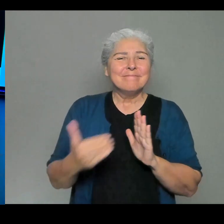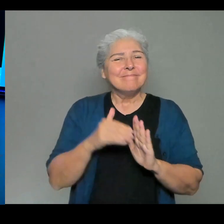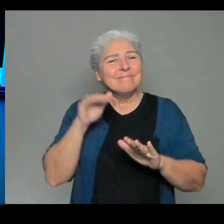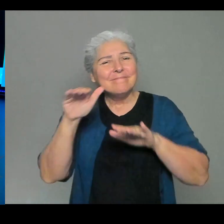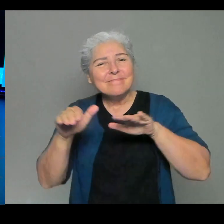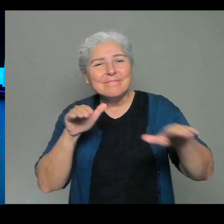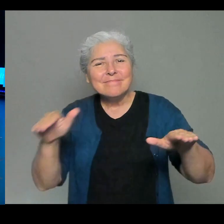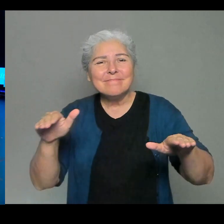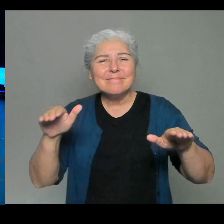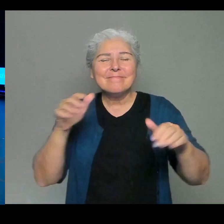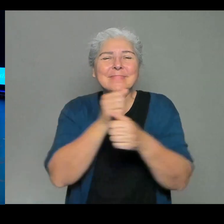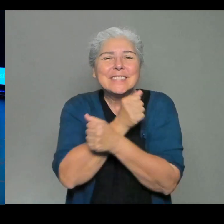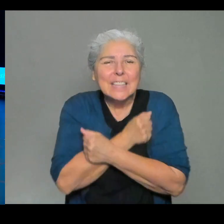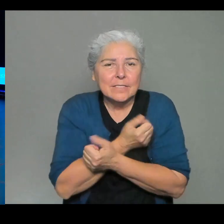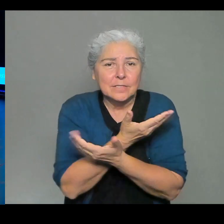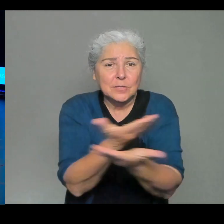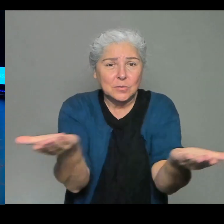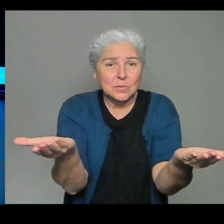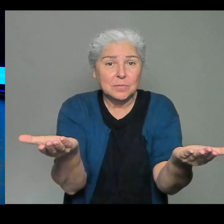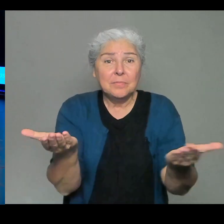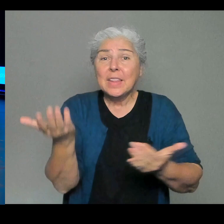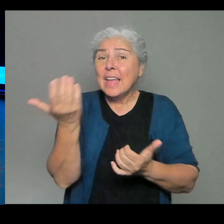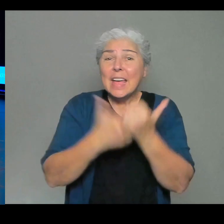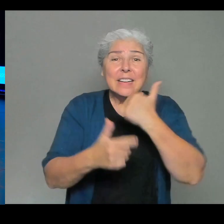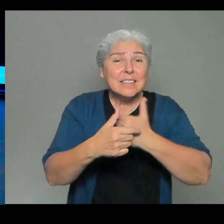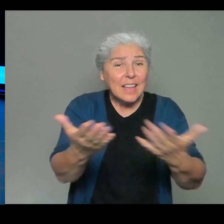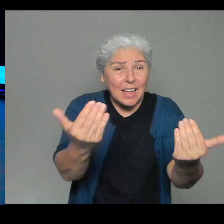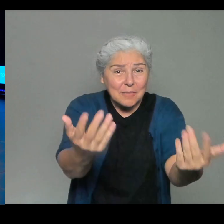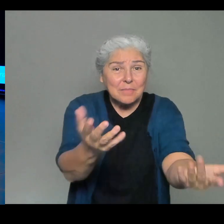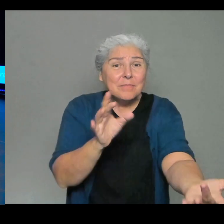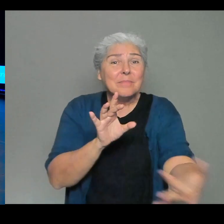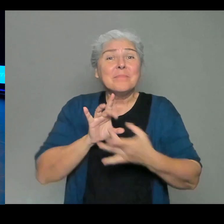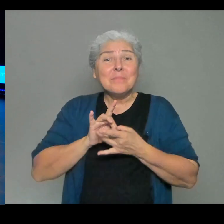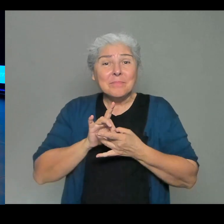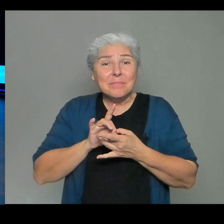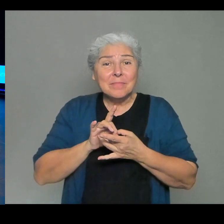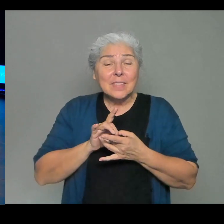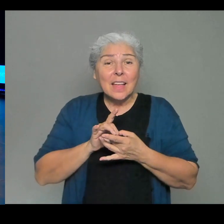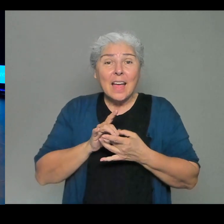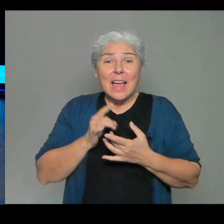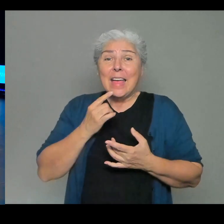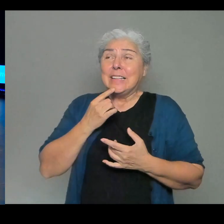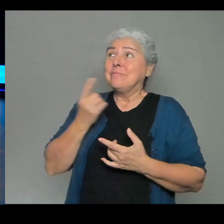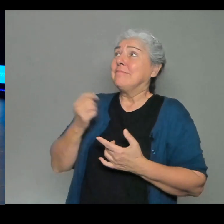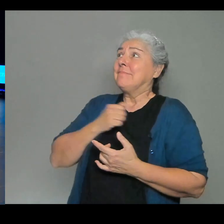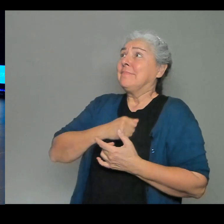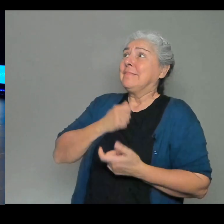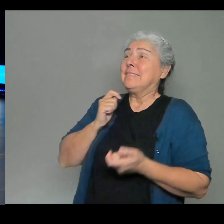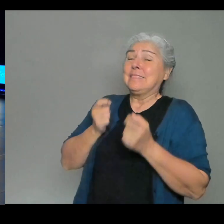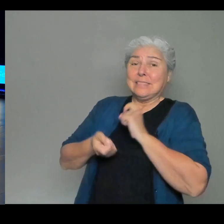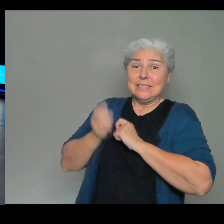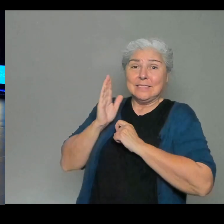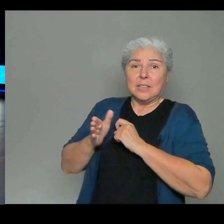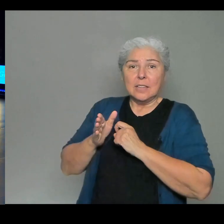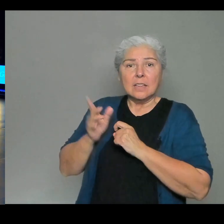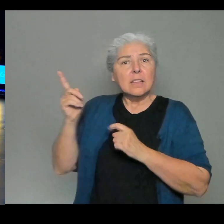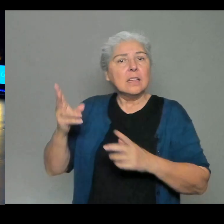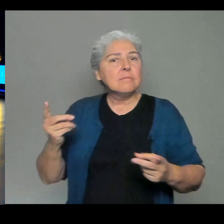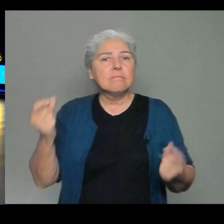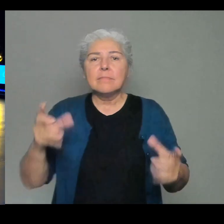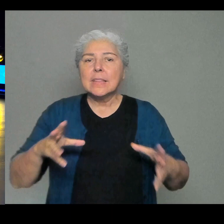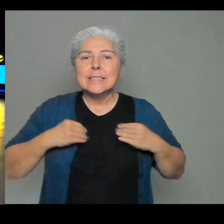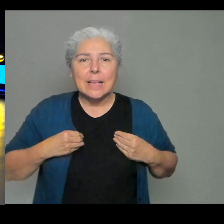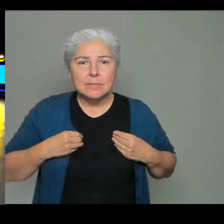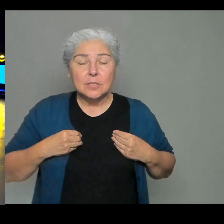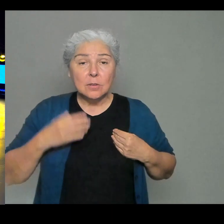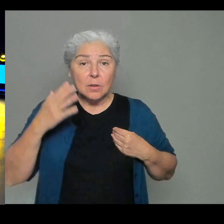and over and over again that he loves you. And that whenever you want to come back and repent, he will accept you like